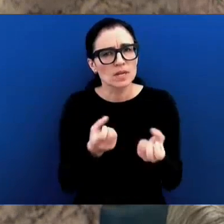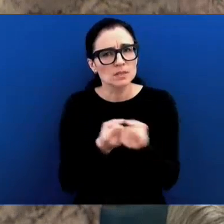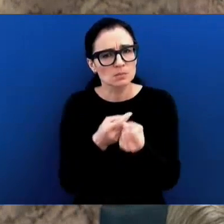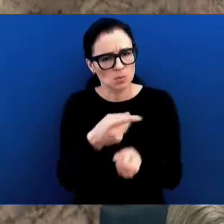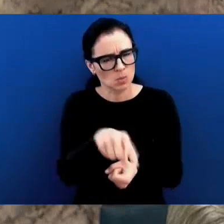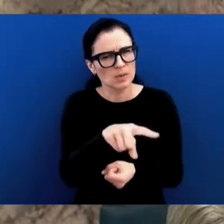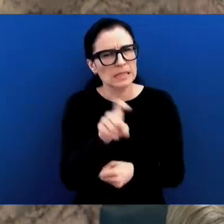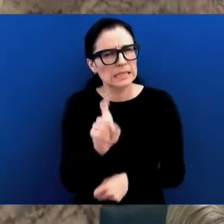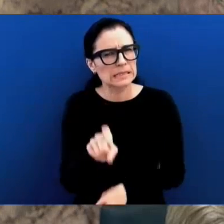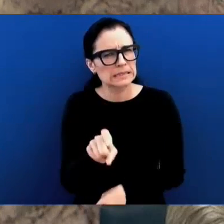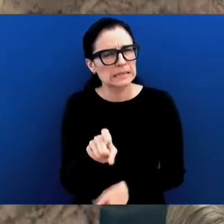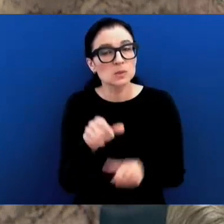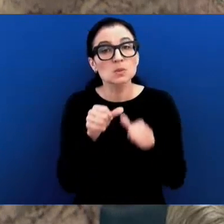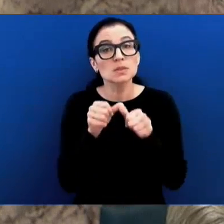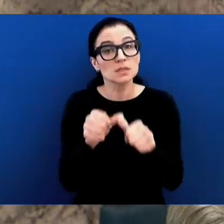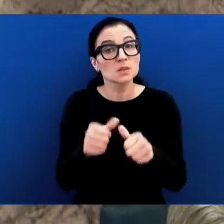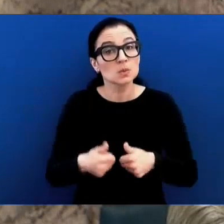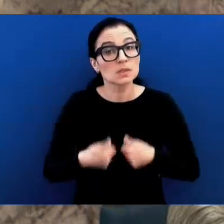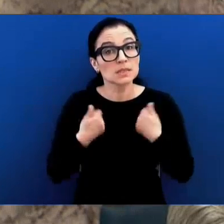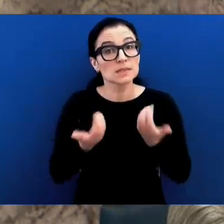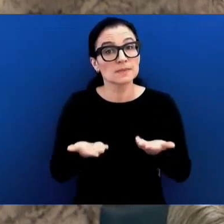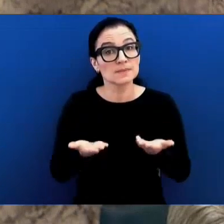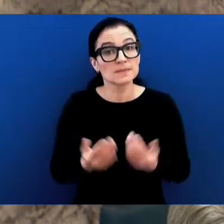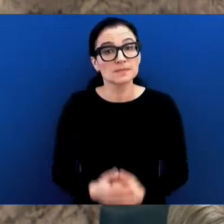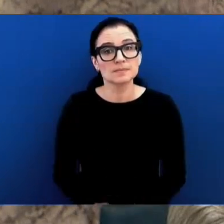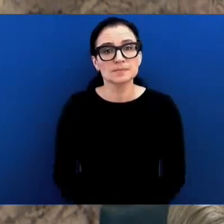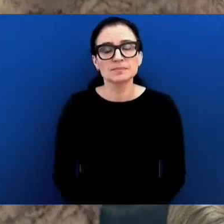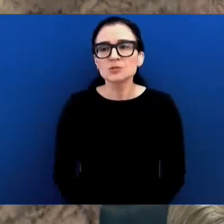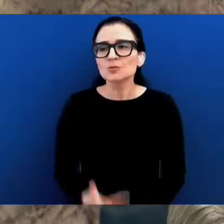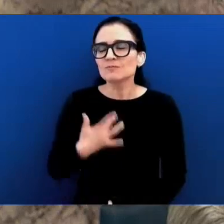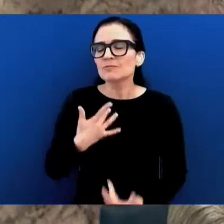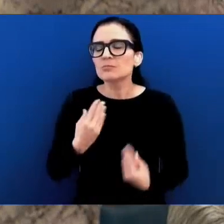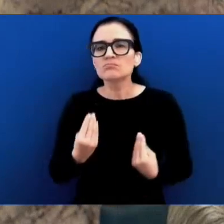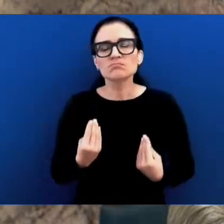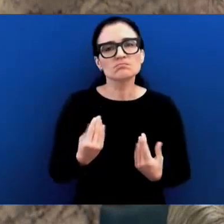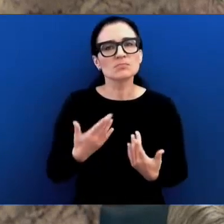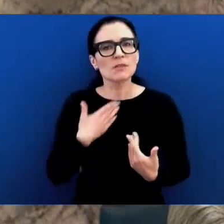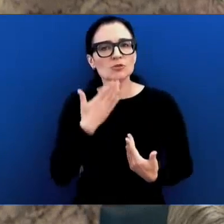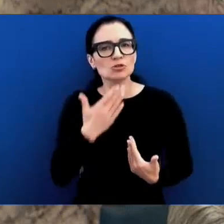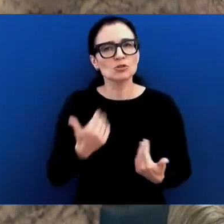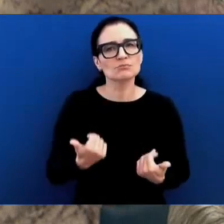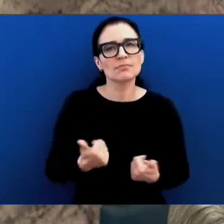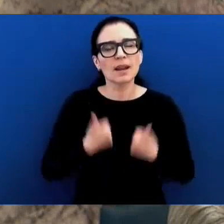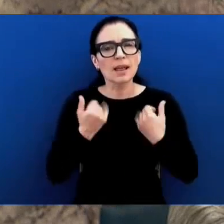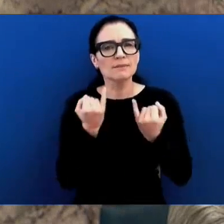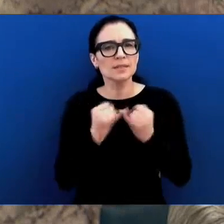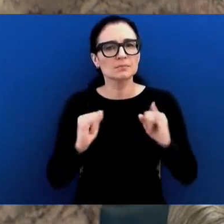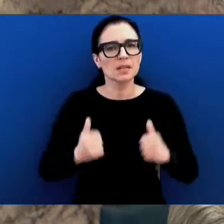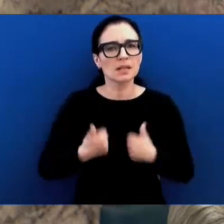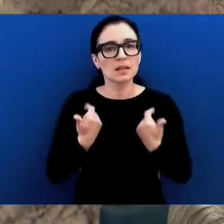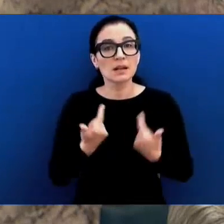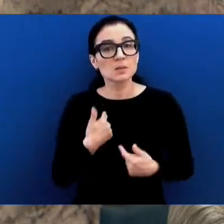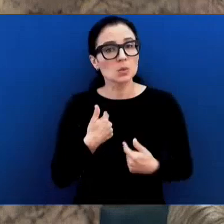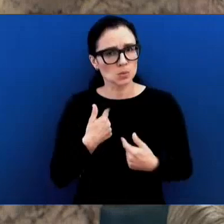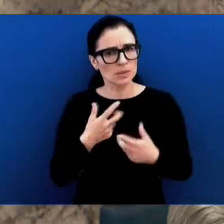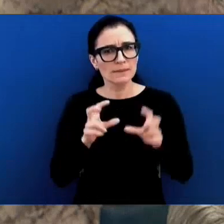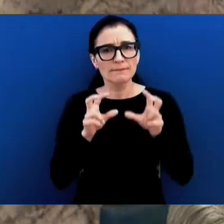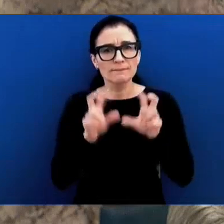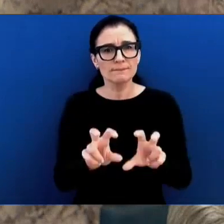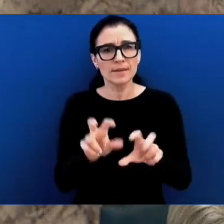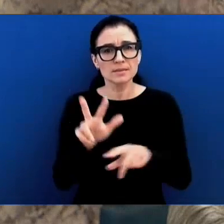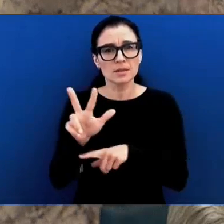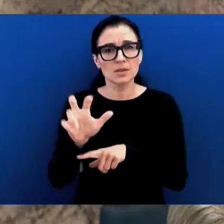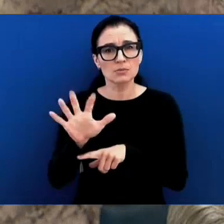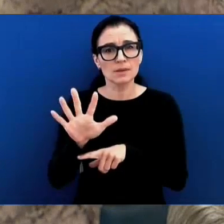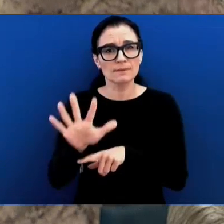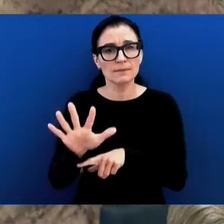more seniors stay in their own homes longer. We've put in $354 million over 3 years to strengthen home and community care for seniors, because